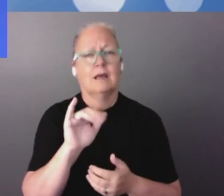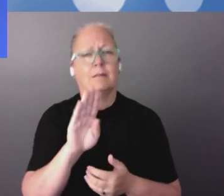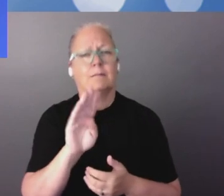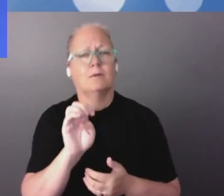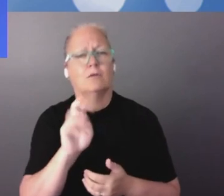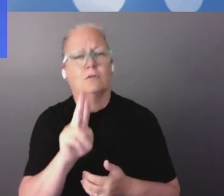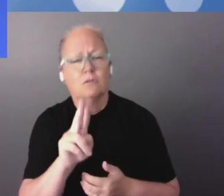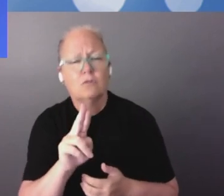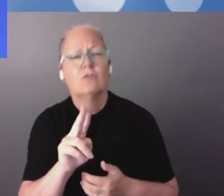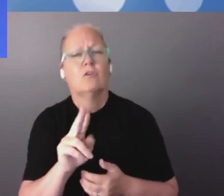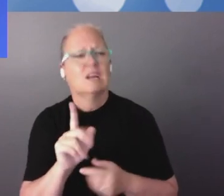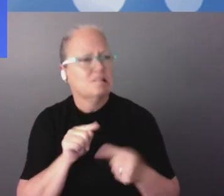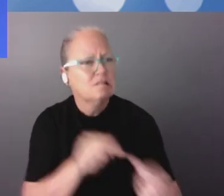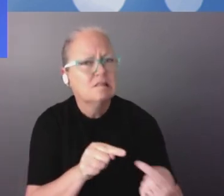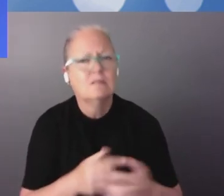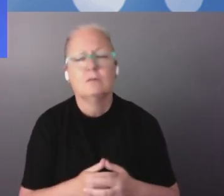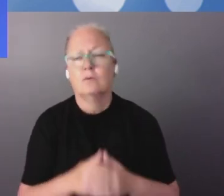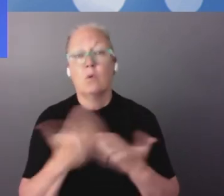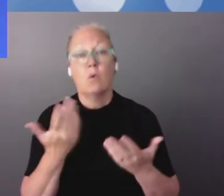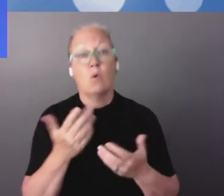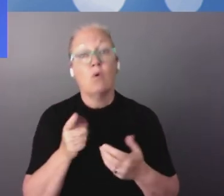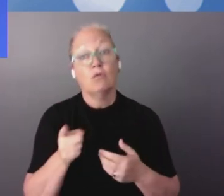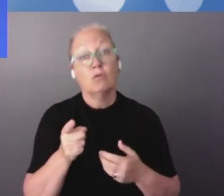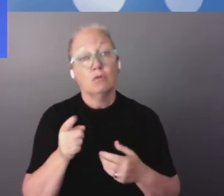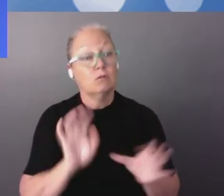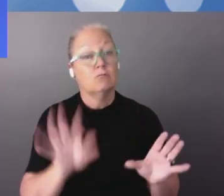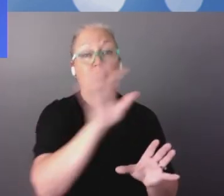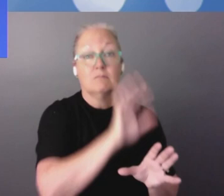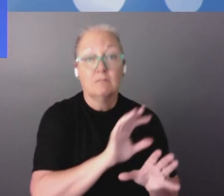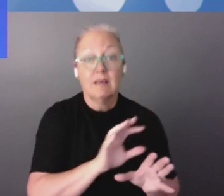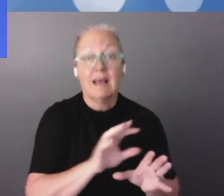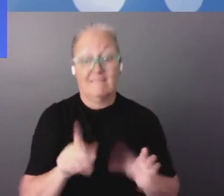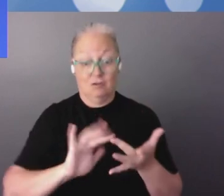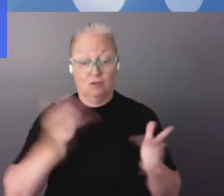organized by states which use the internet as a weapon.